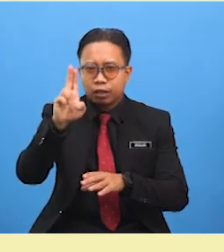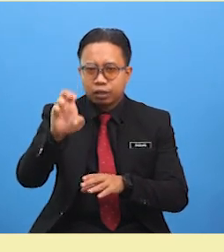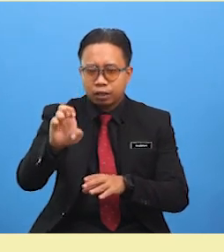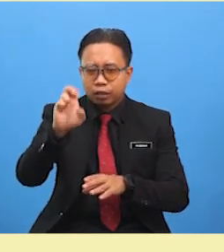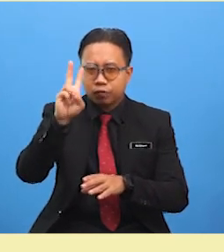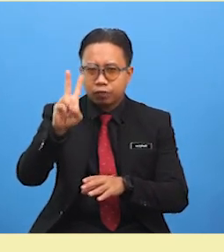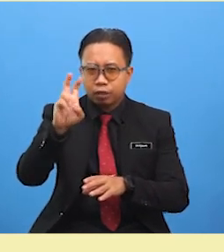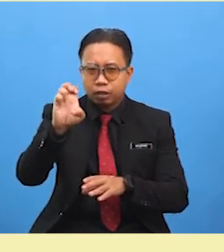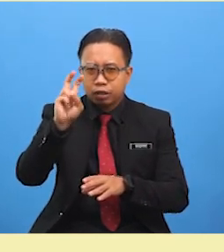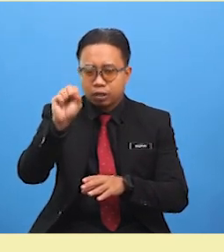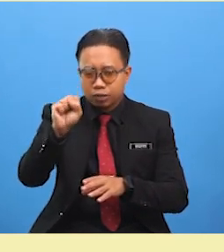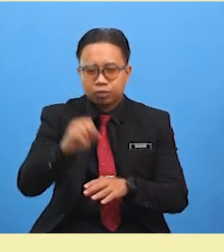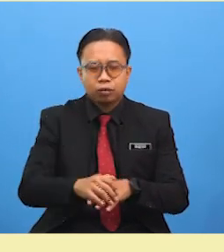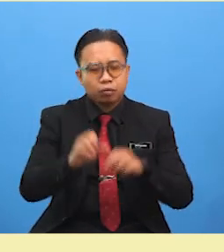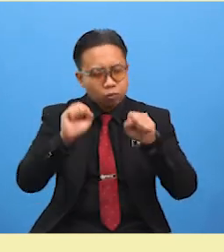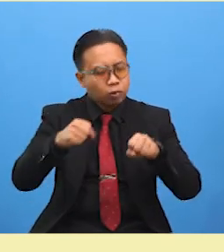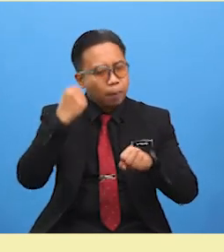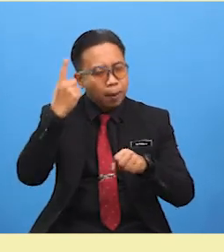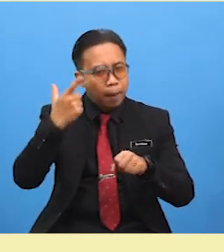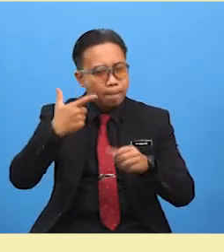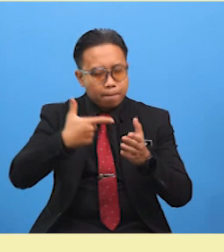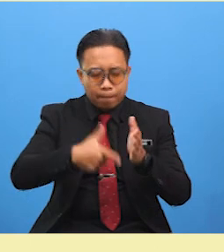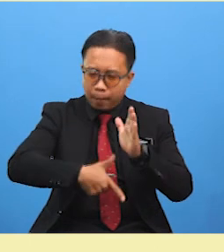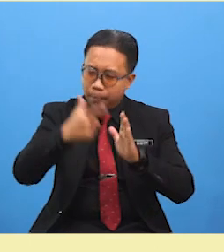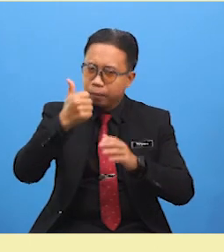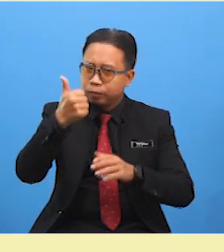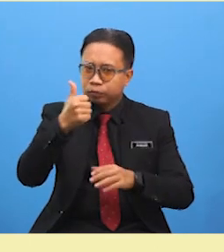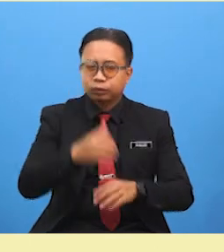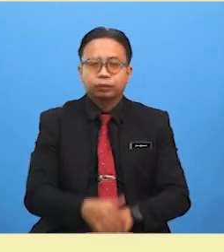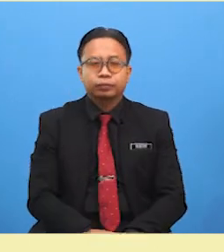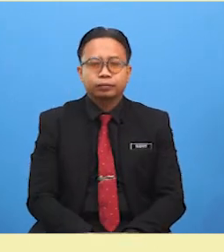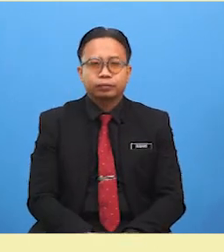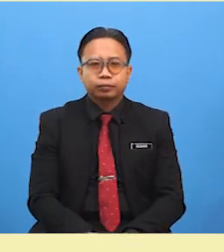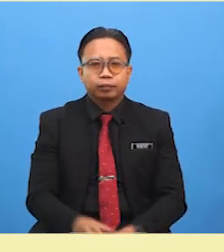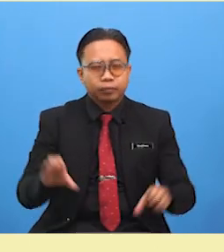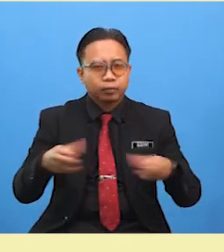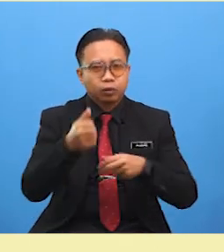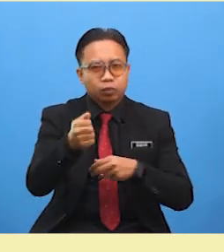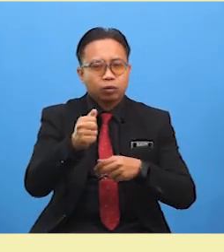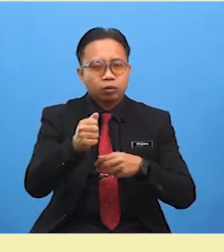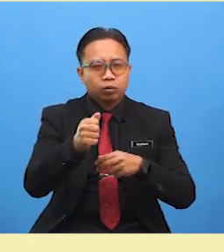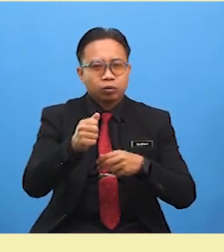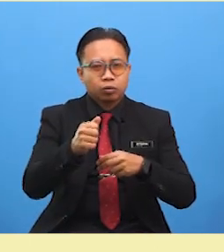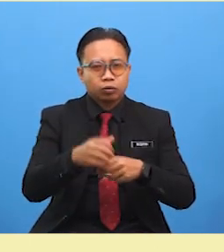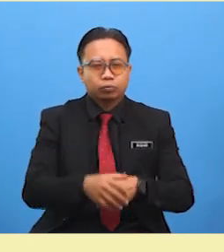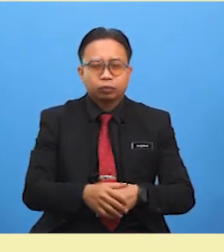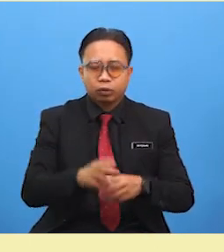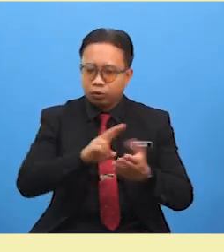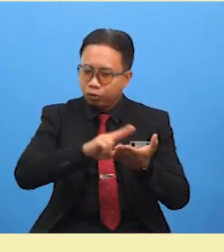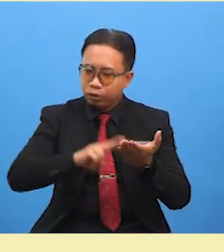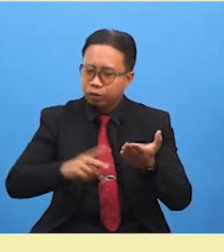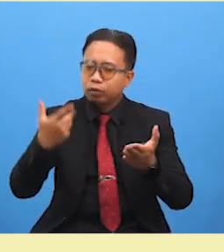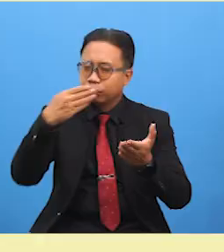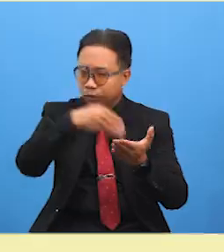It will allow you to actually understand the text even better. And even when you don't, what you would do and what you can do is actually reread